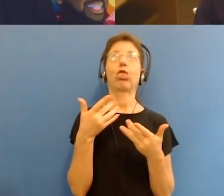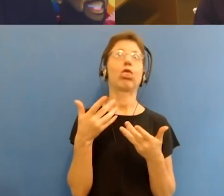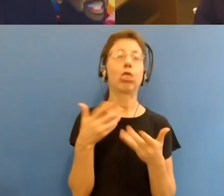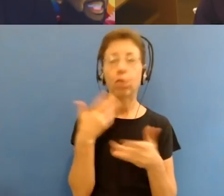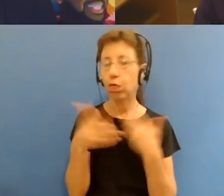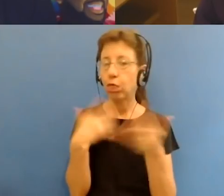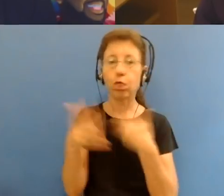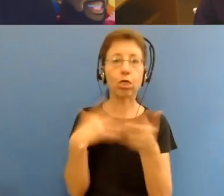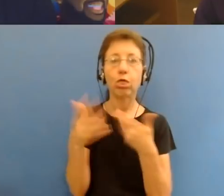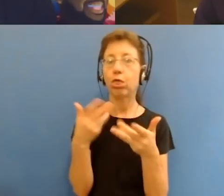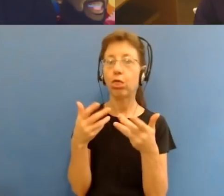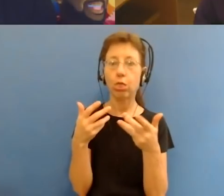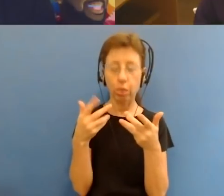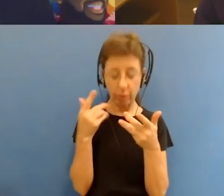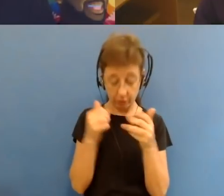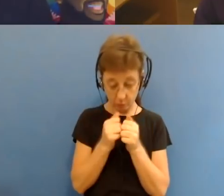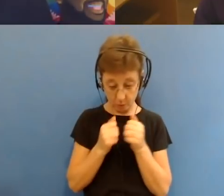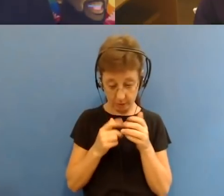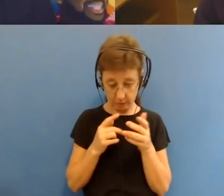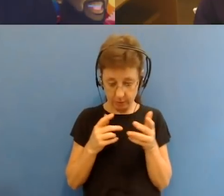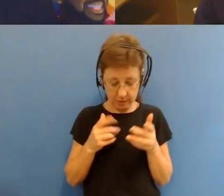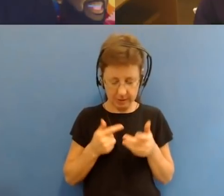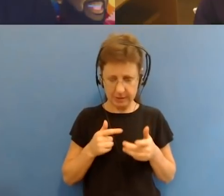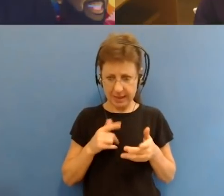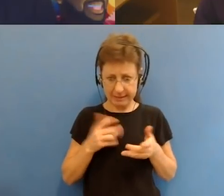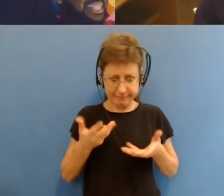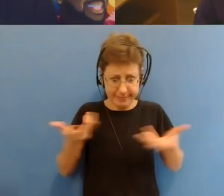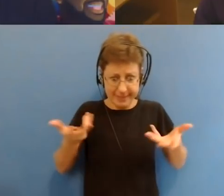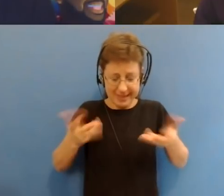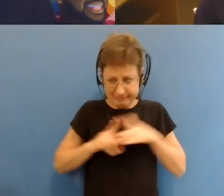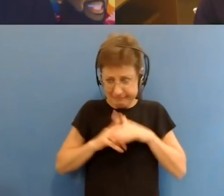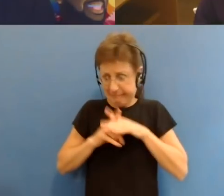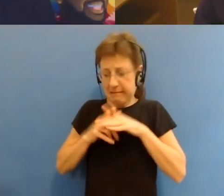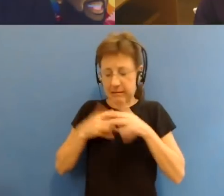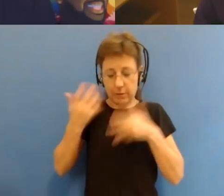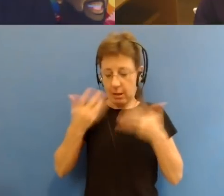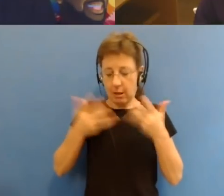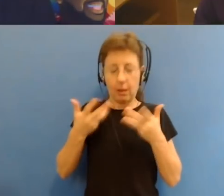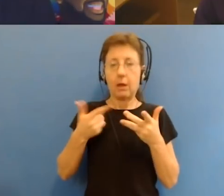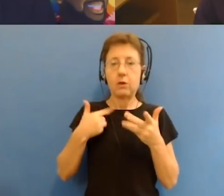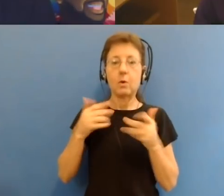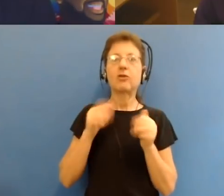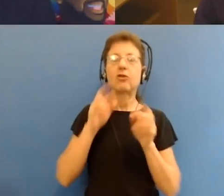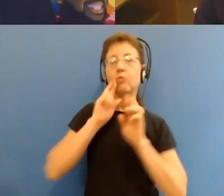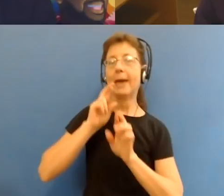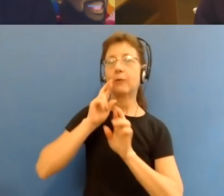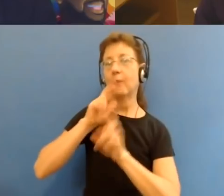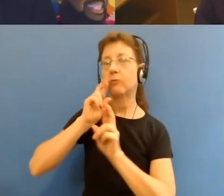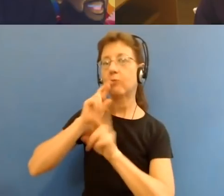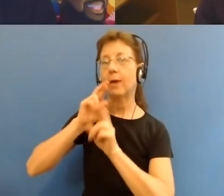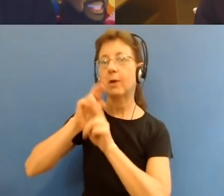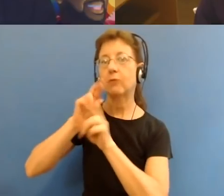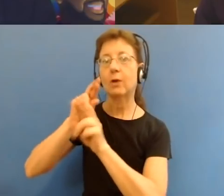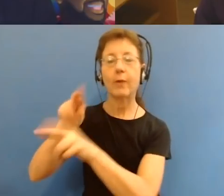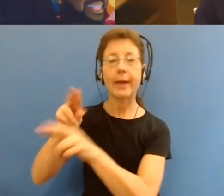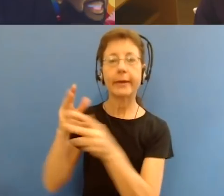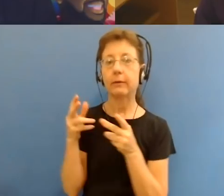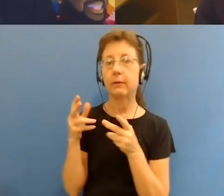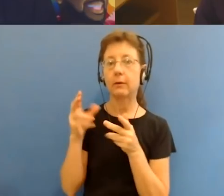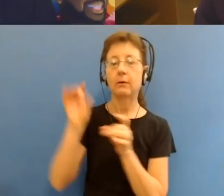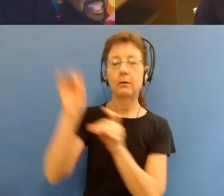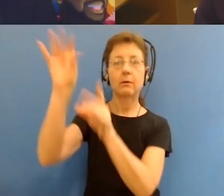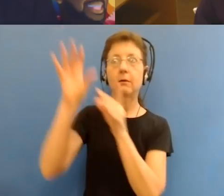tough material that comes up for me. So I'm just reacting over and over and over again, you know, and what the world